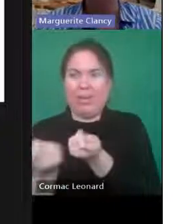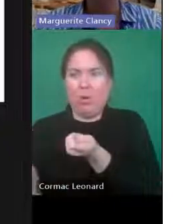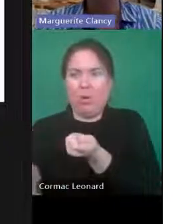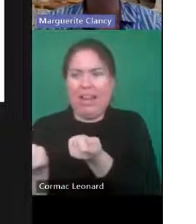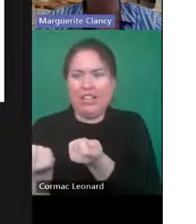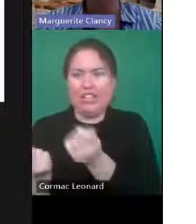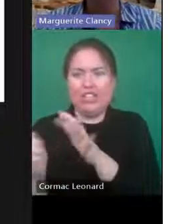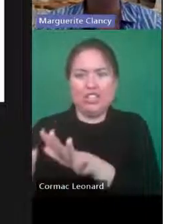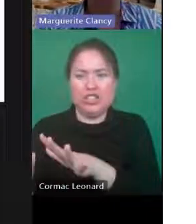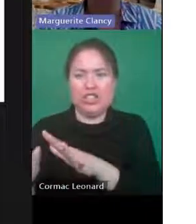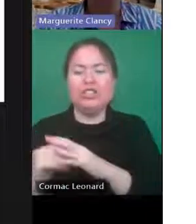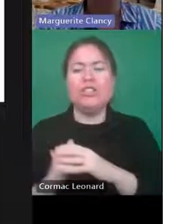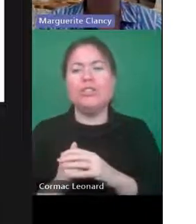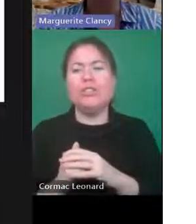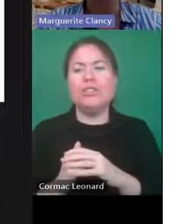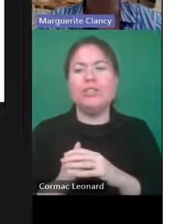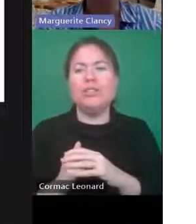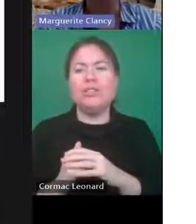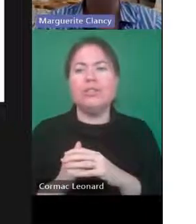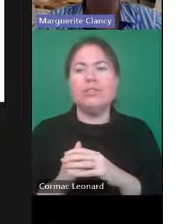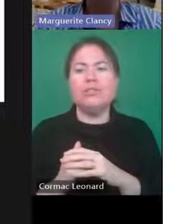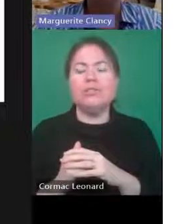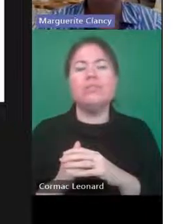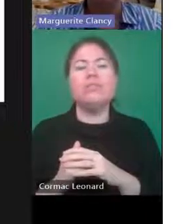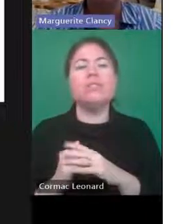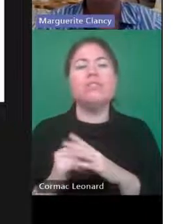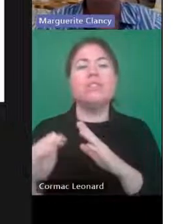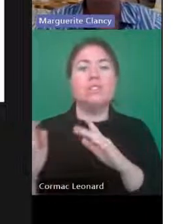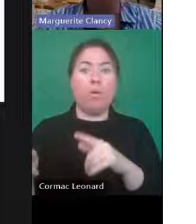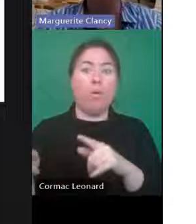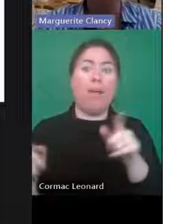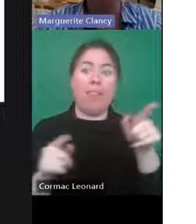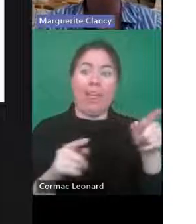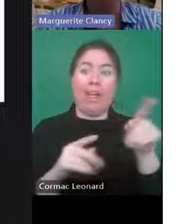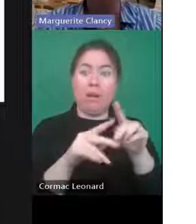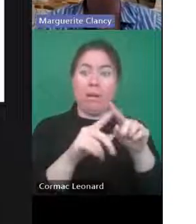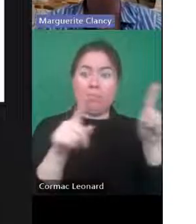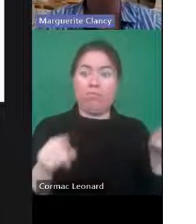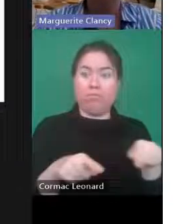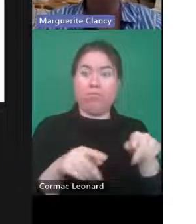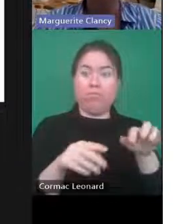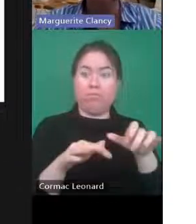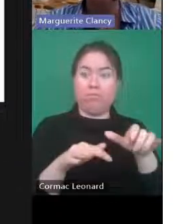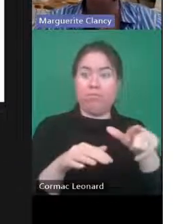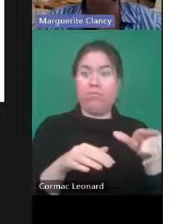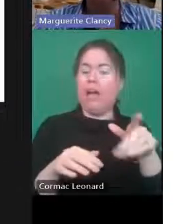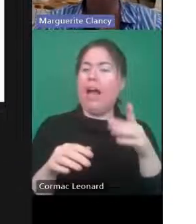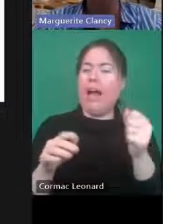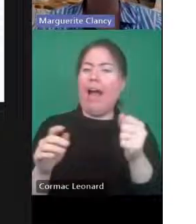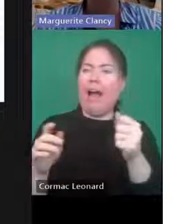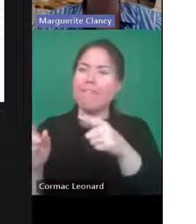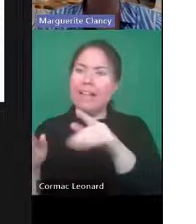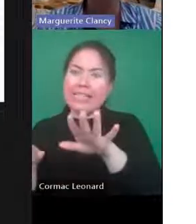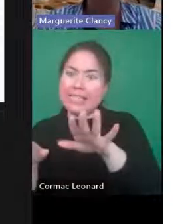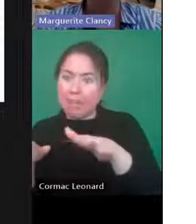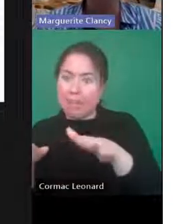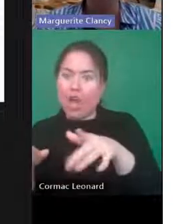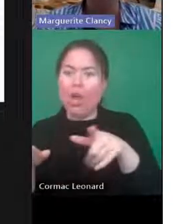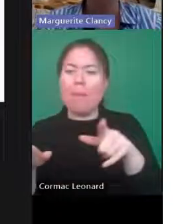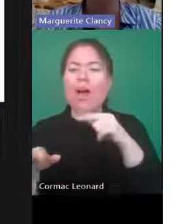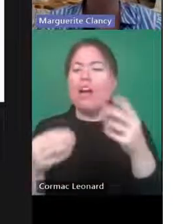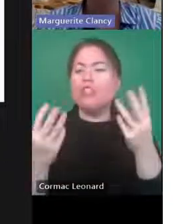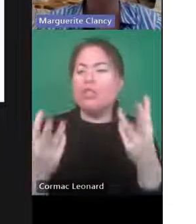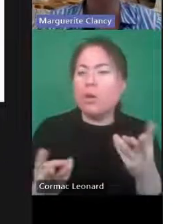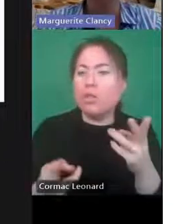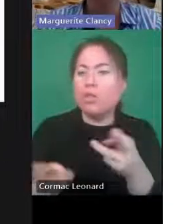on. So that's what we're replicating today in the discussions. I just need to reiterate, if you